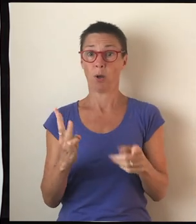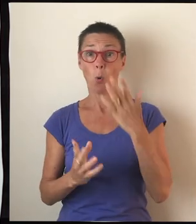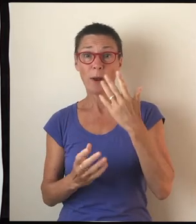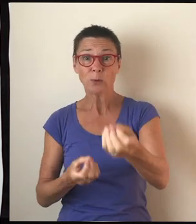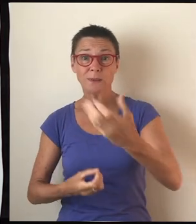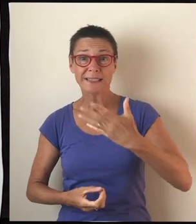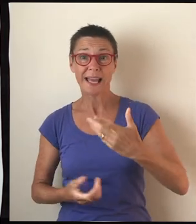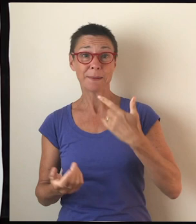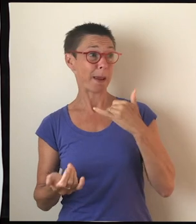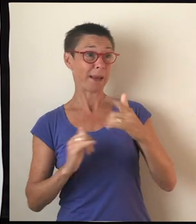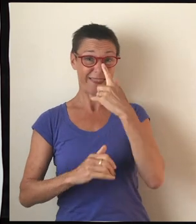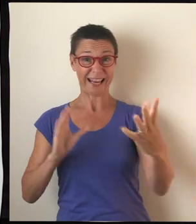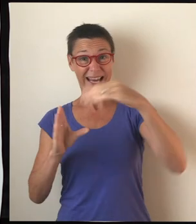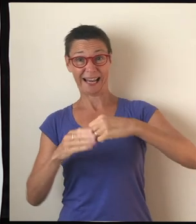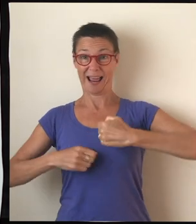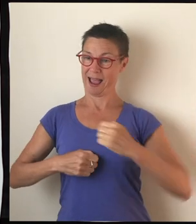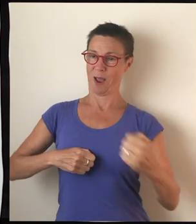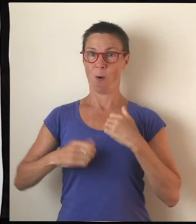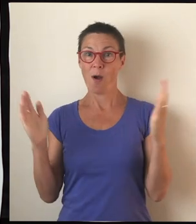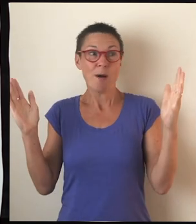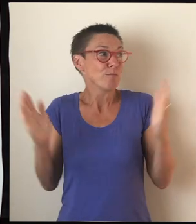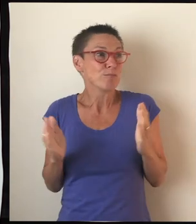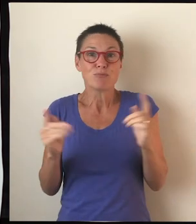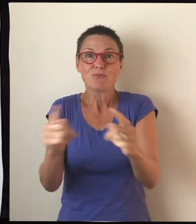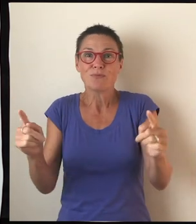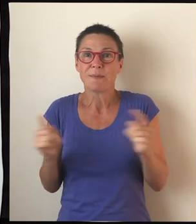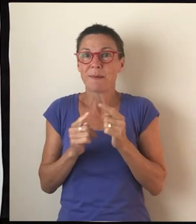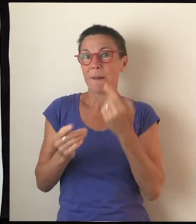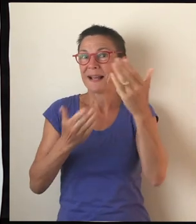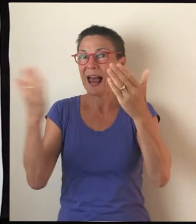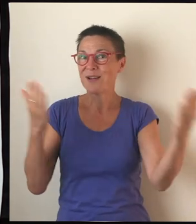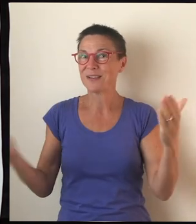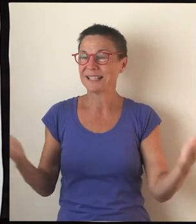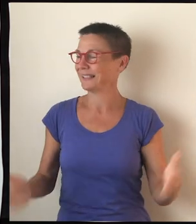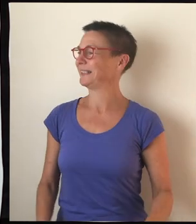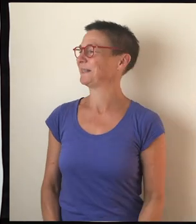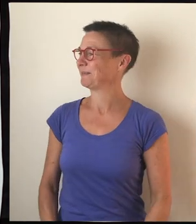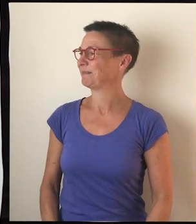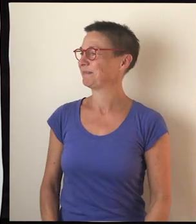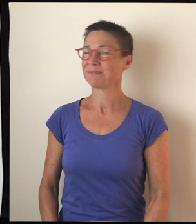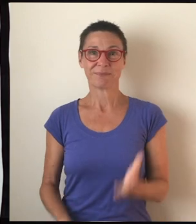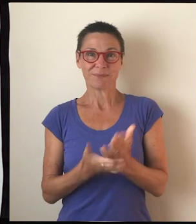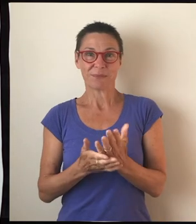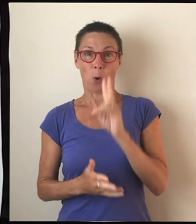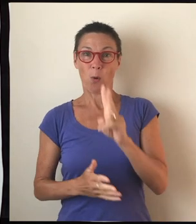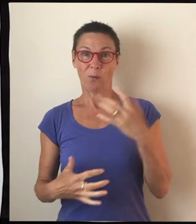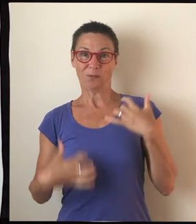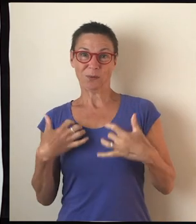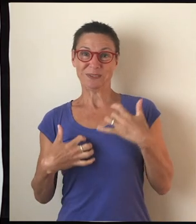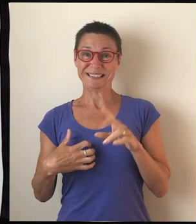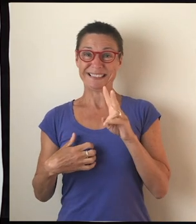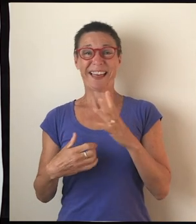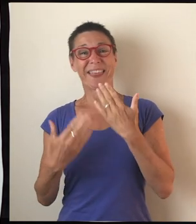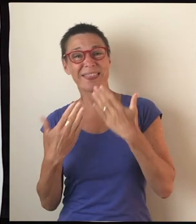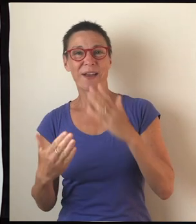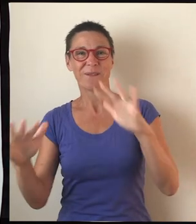your photos, they might become part of Anna and Arji's art gallery. Absolutely. We can't wait to see them.